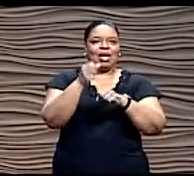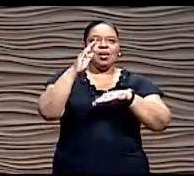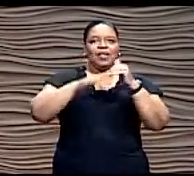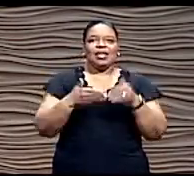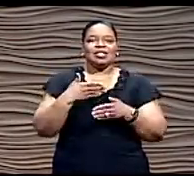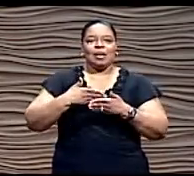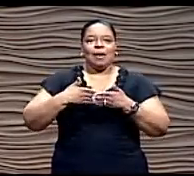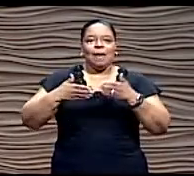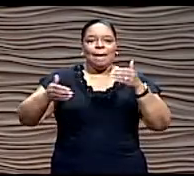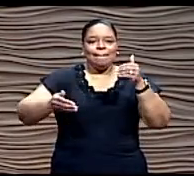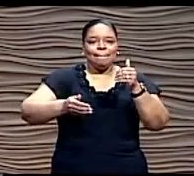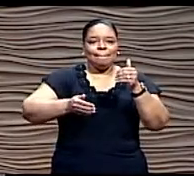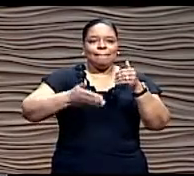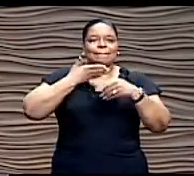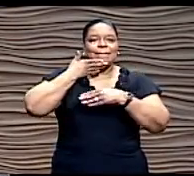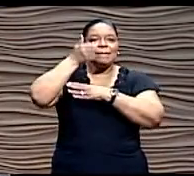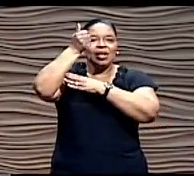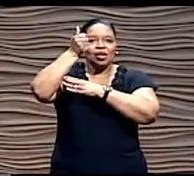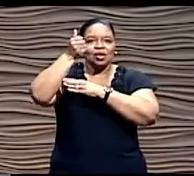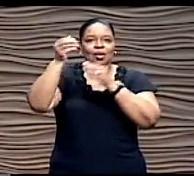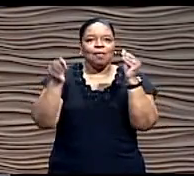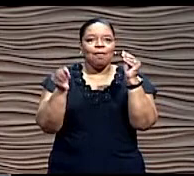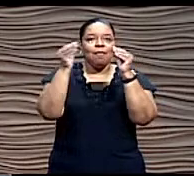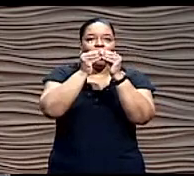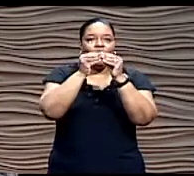than ourselves.